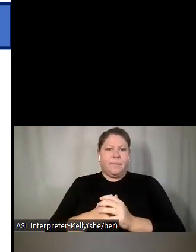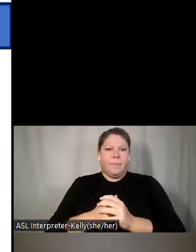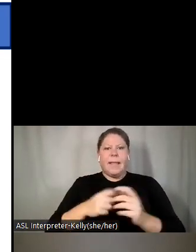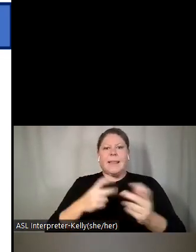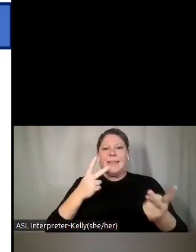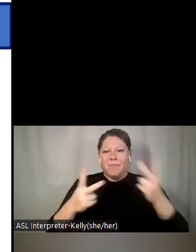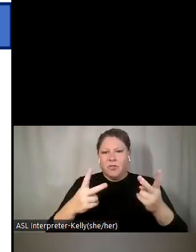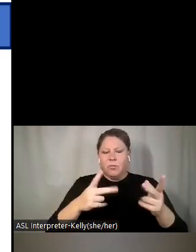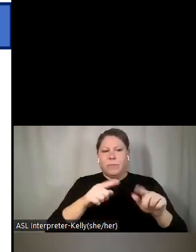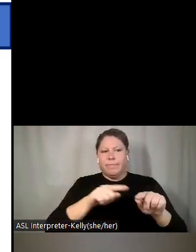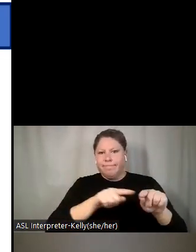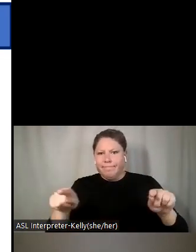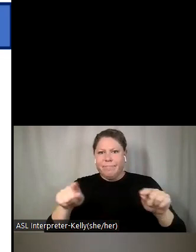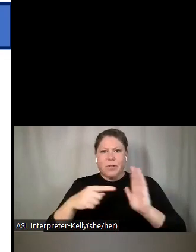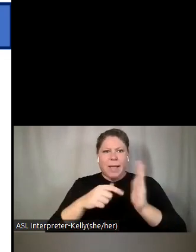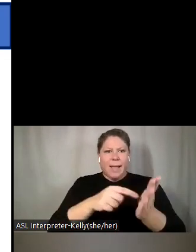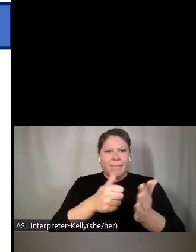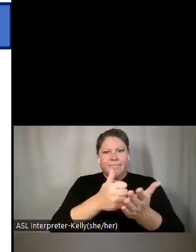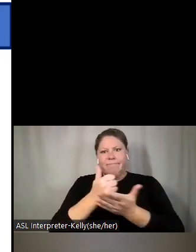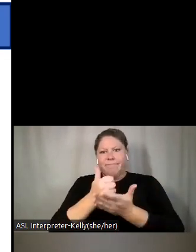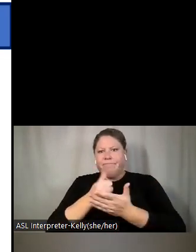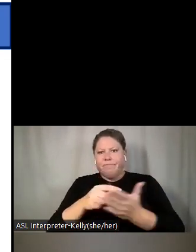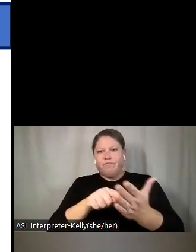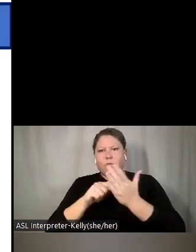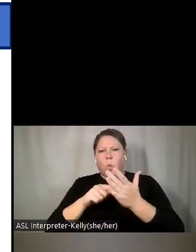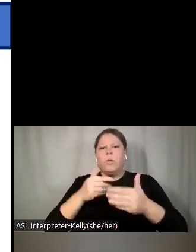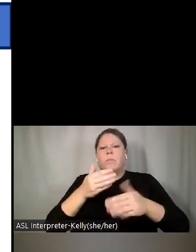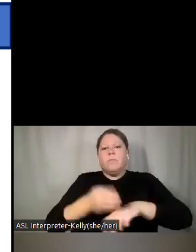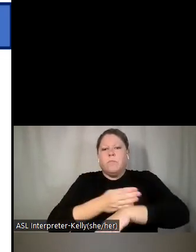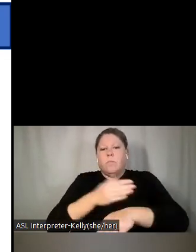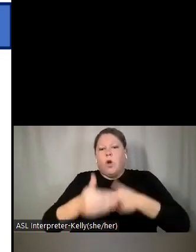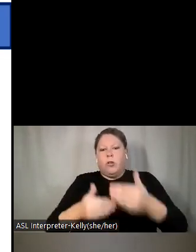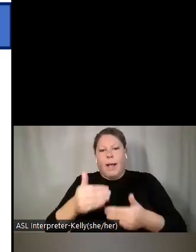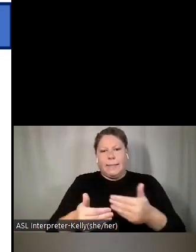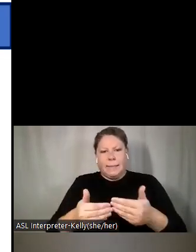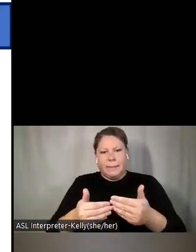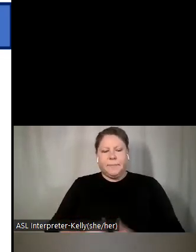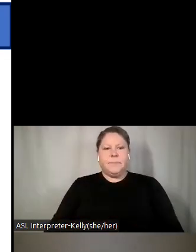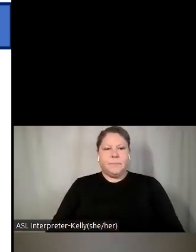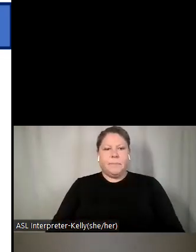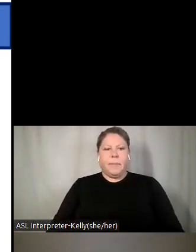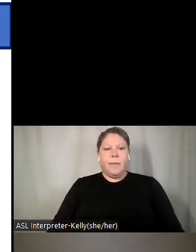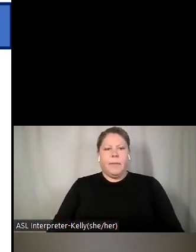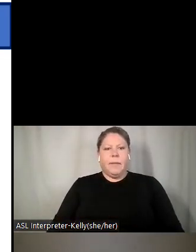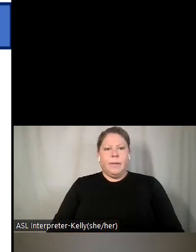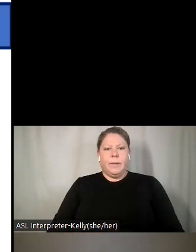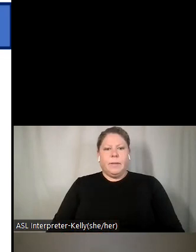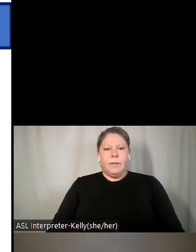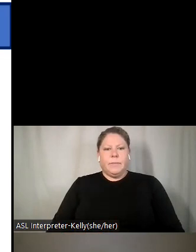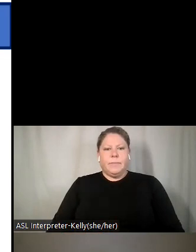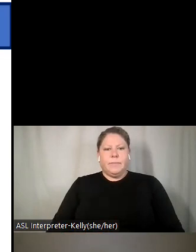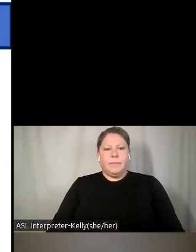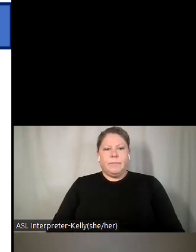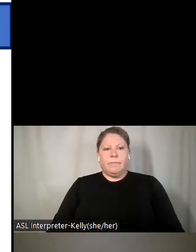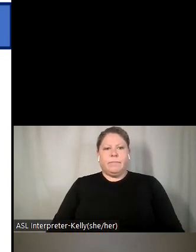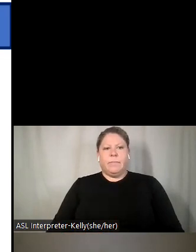progress relative to our targets using data. So this is I think one of the more impressive